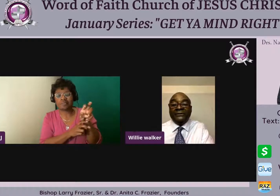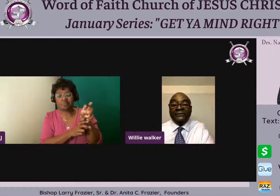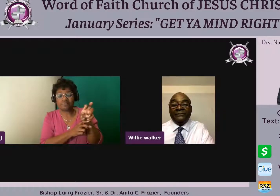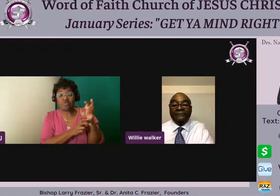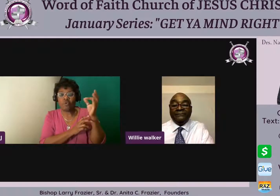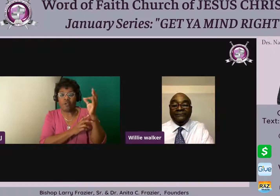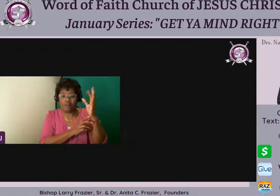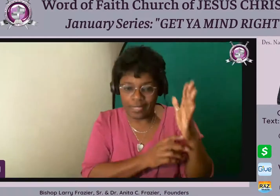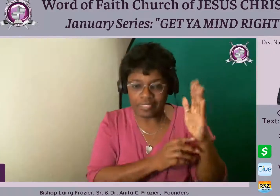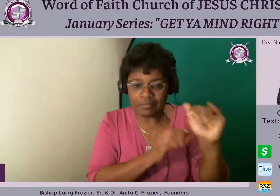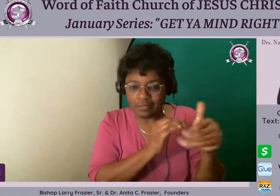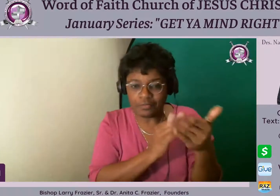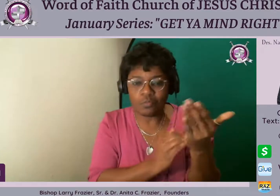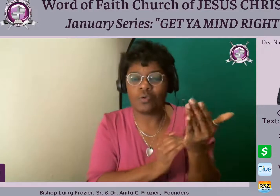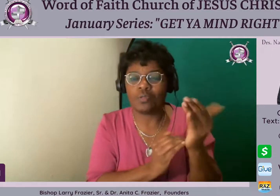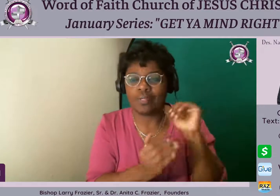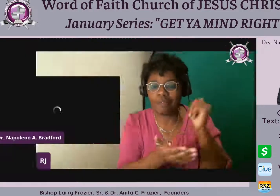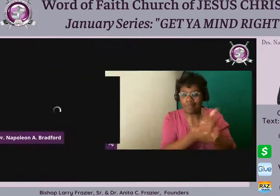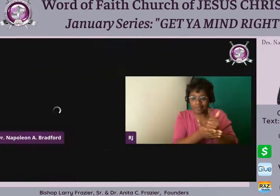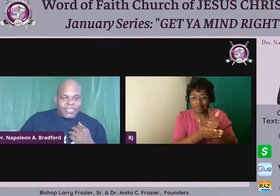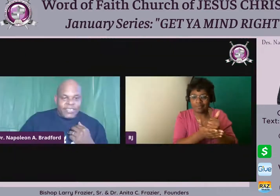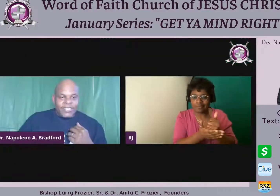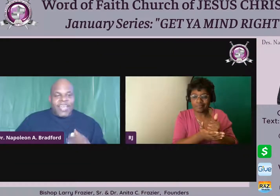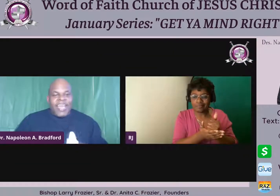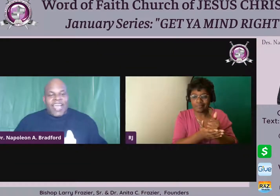Amen, please.